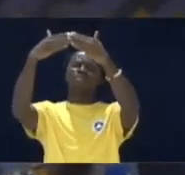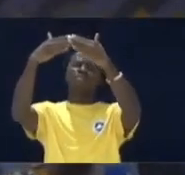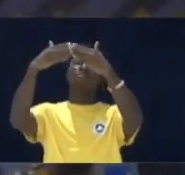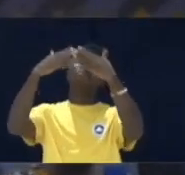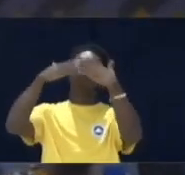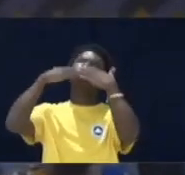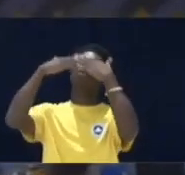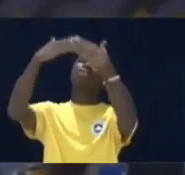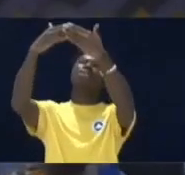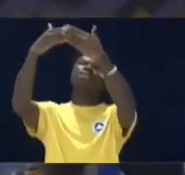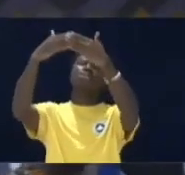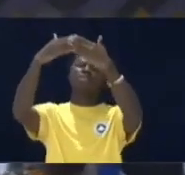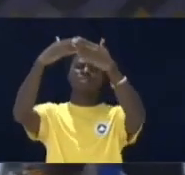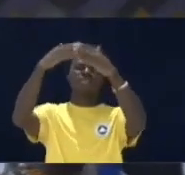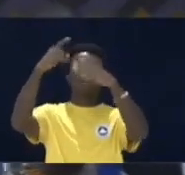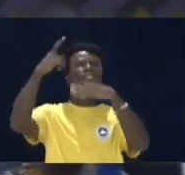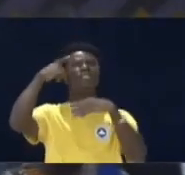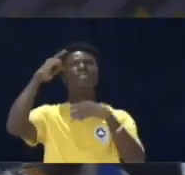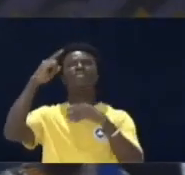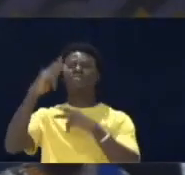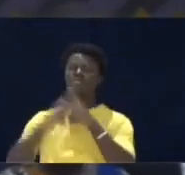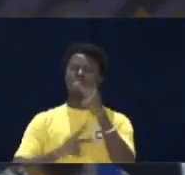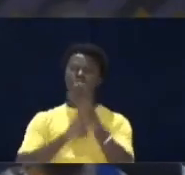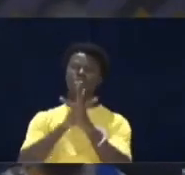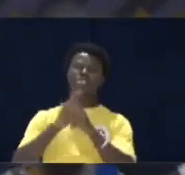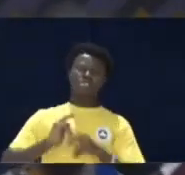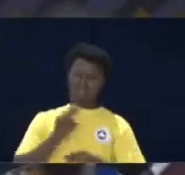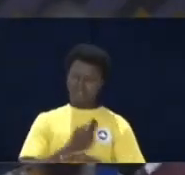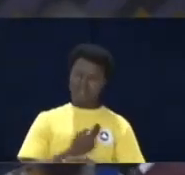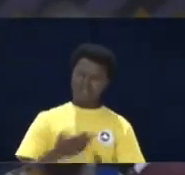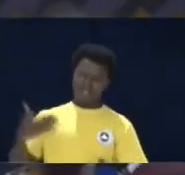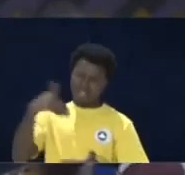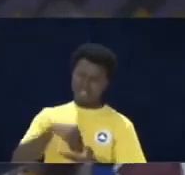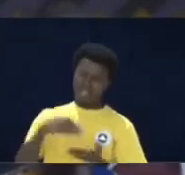Thank you for visiting us again tonight.